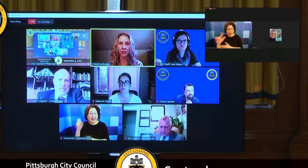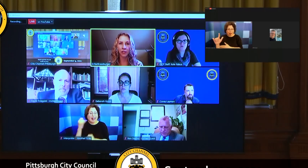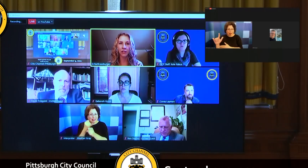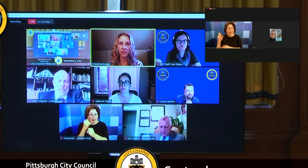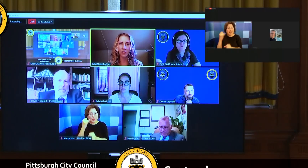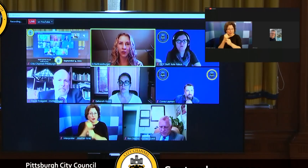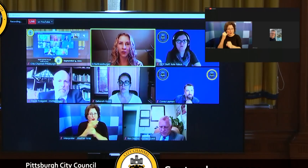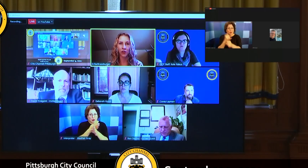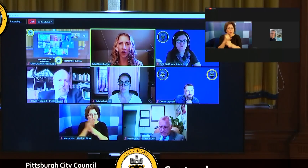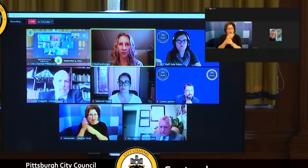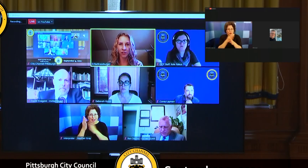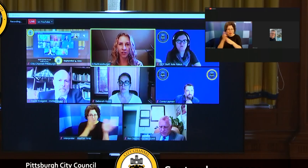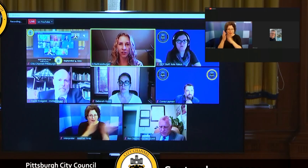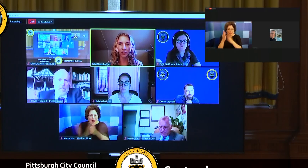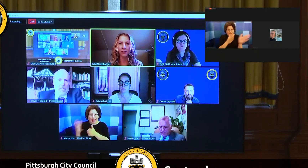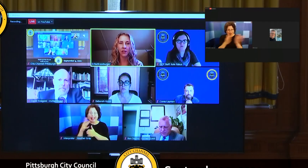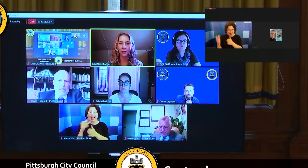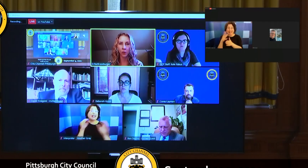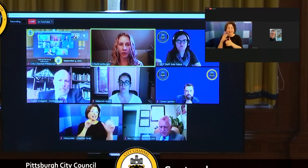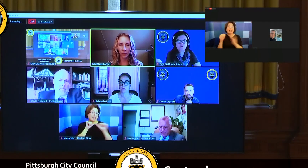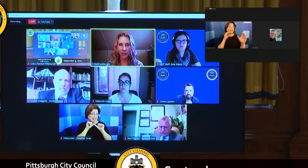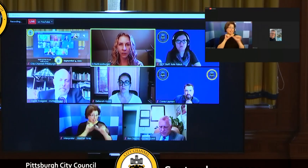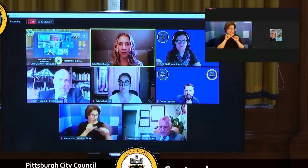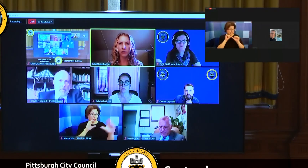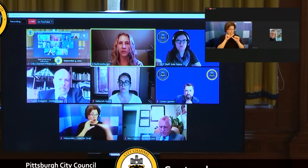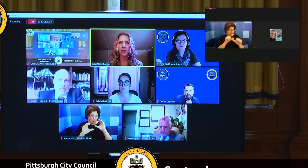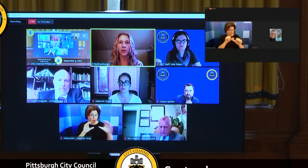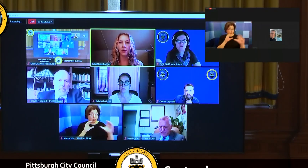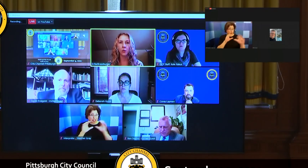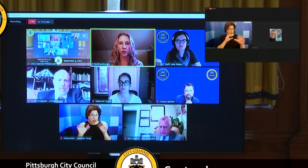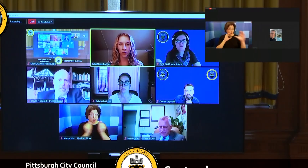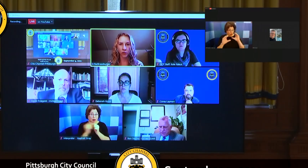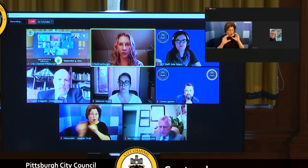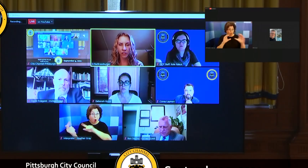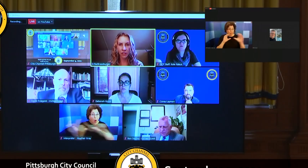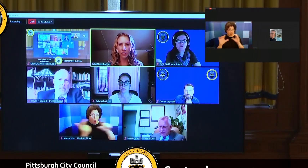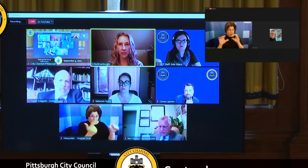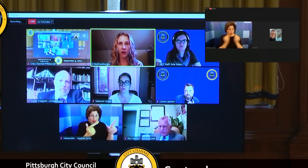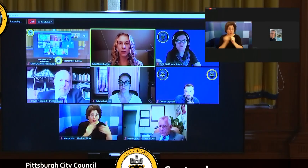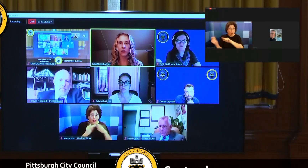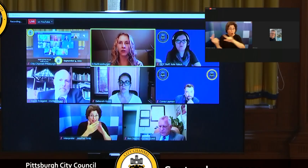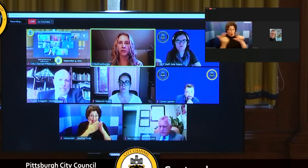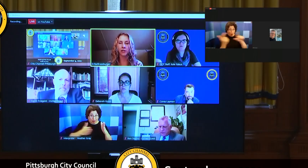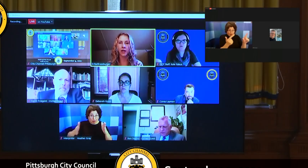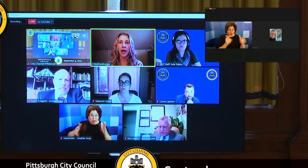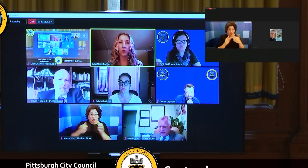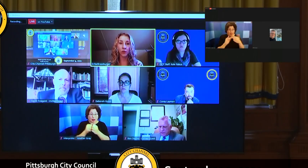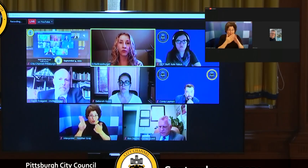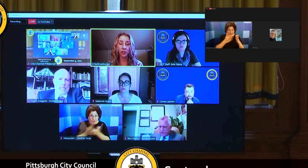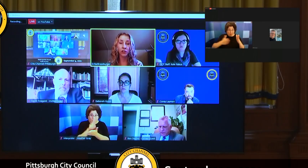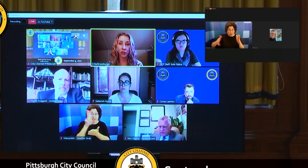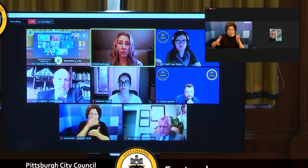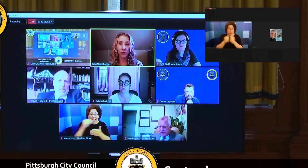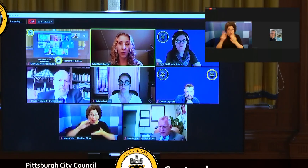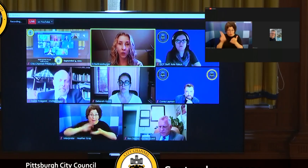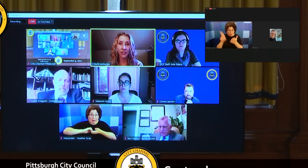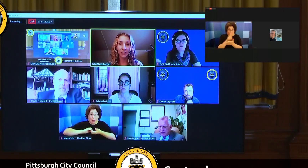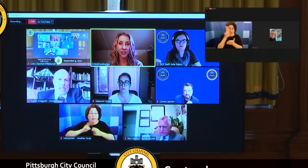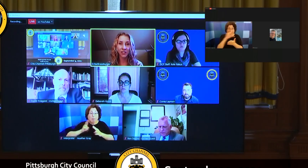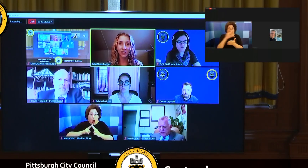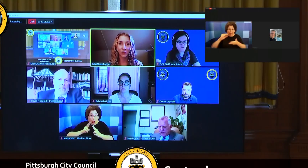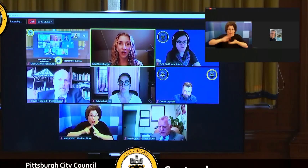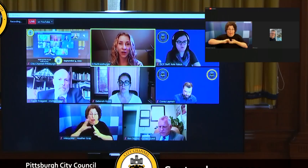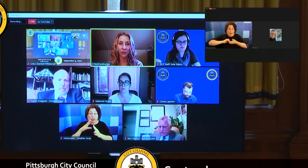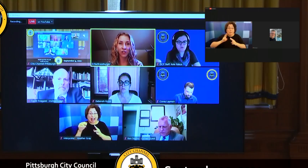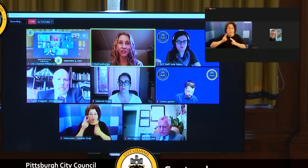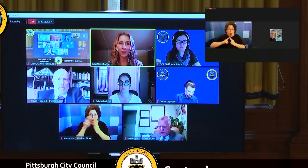to continue the conversations with all neighbors, with the university and its partners, and with the registered community organizations